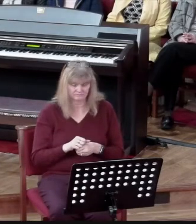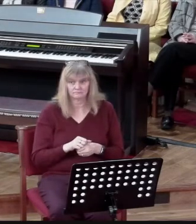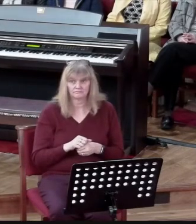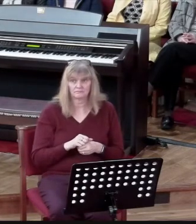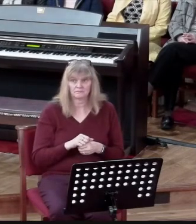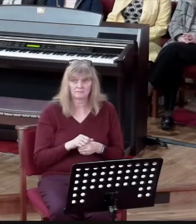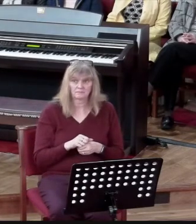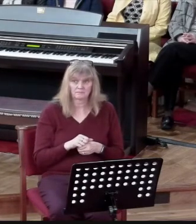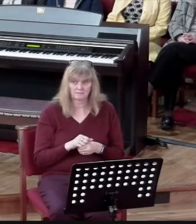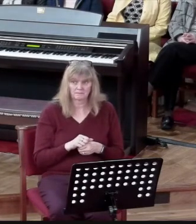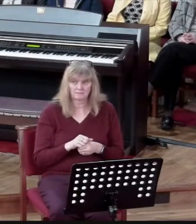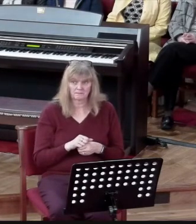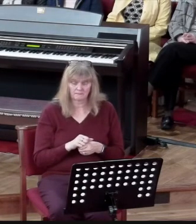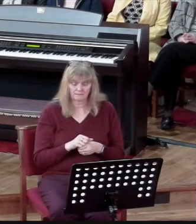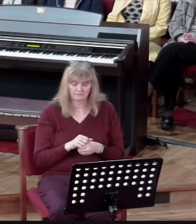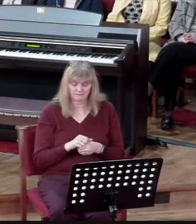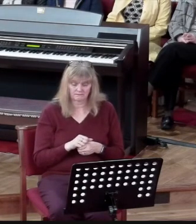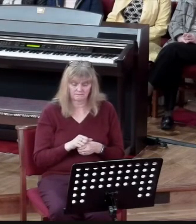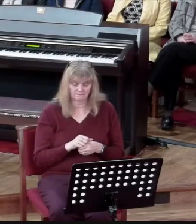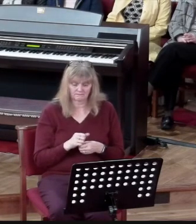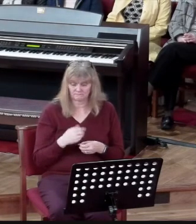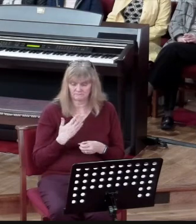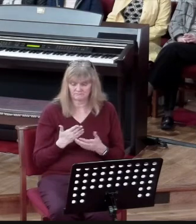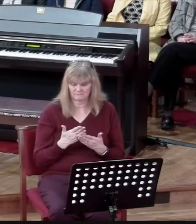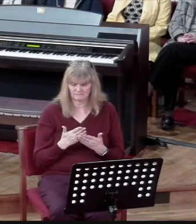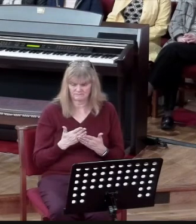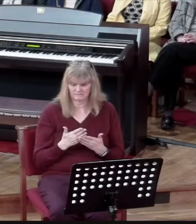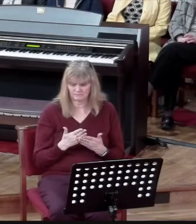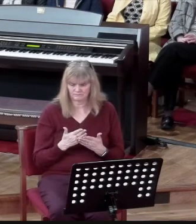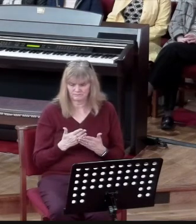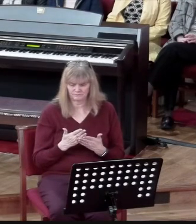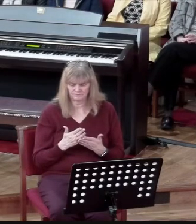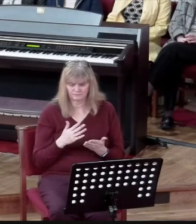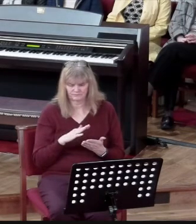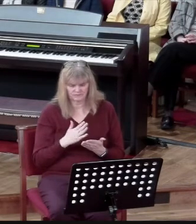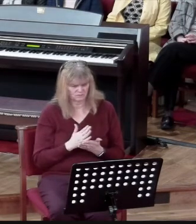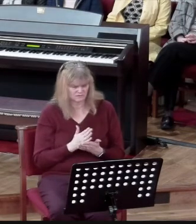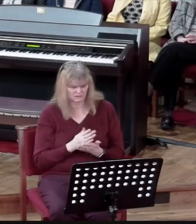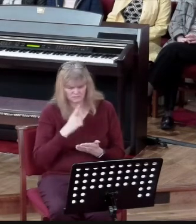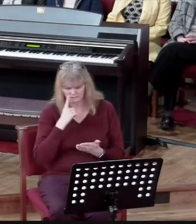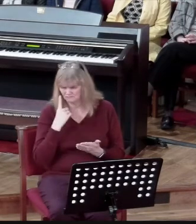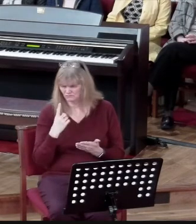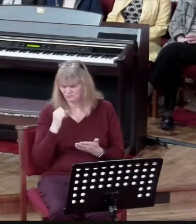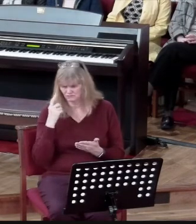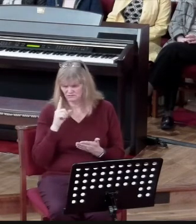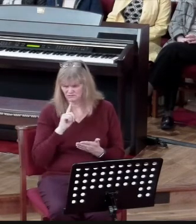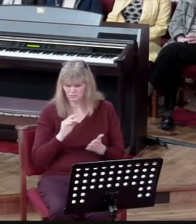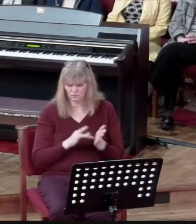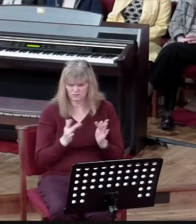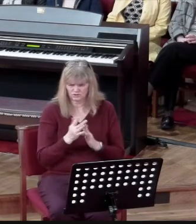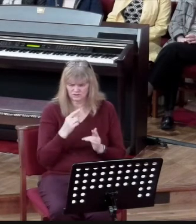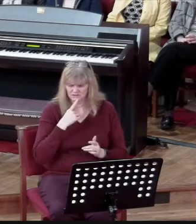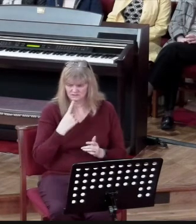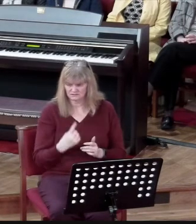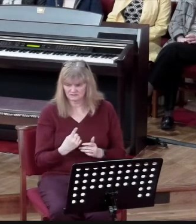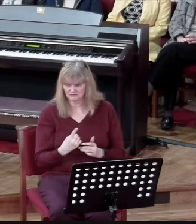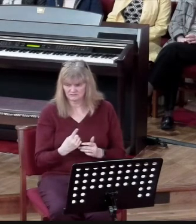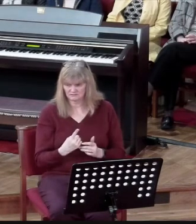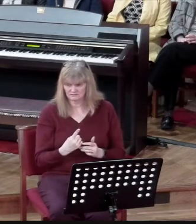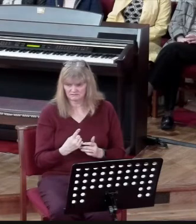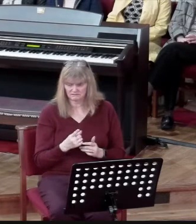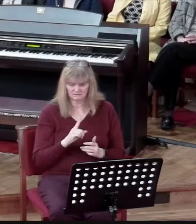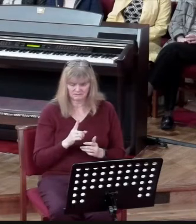unable not to hear what Jesus is saying. And somehow and somewhere, Jesus broke